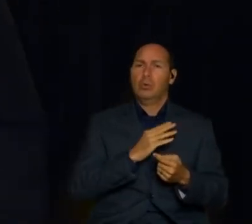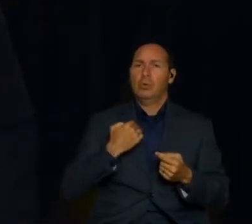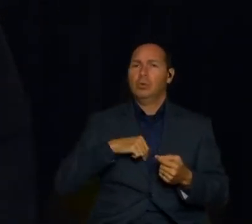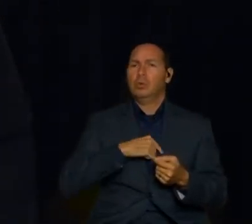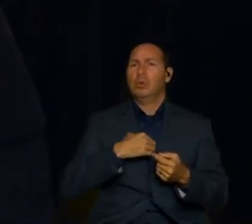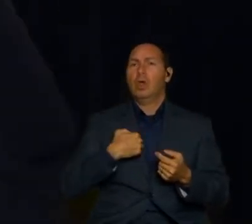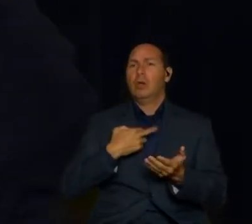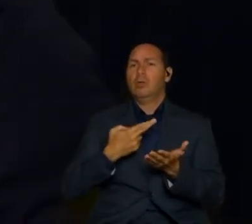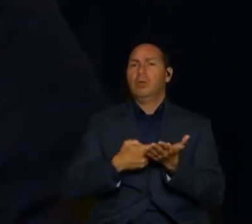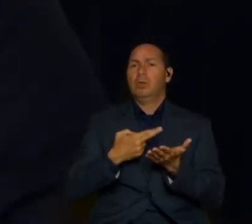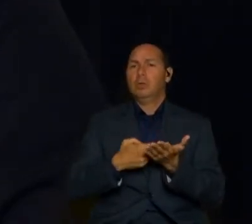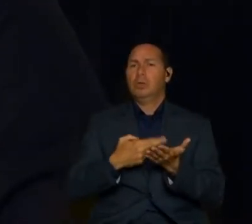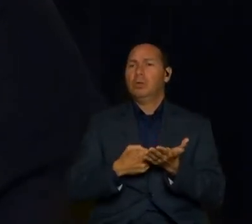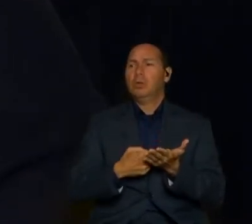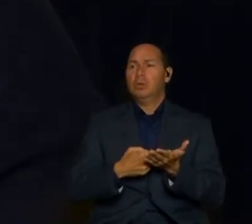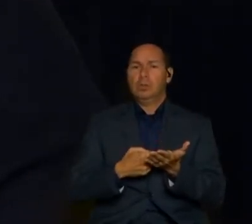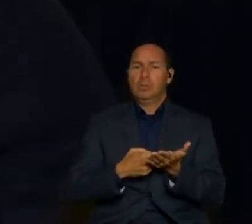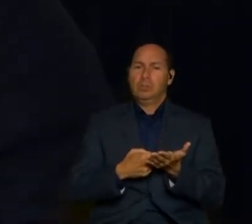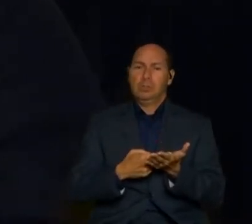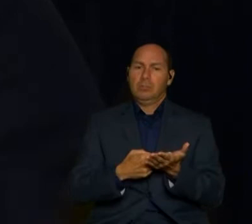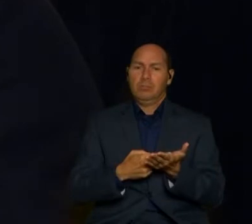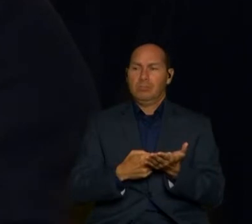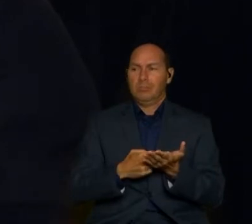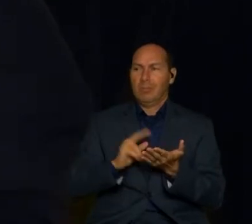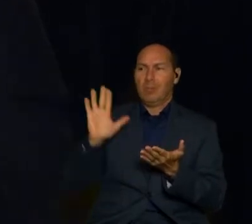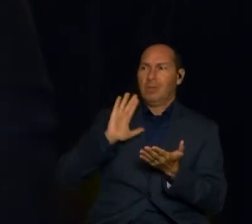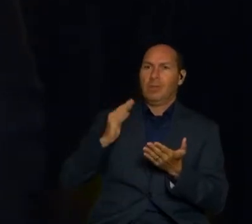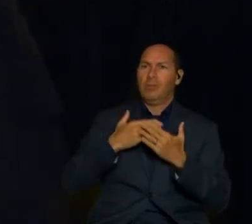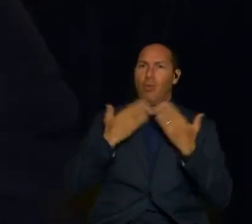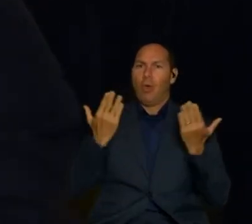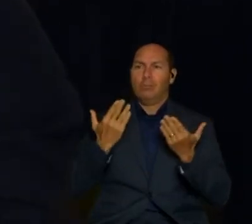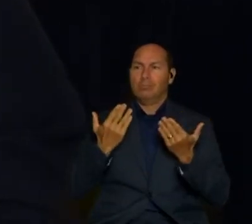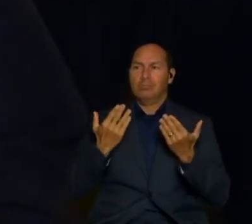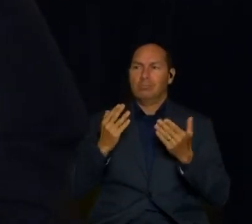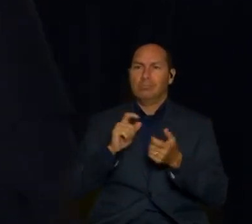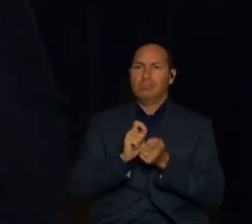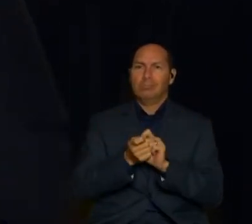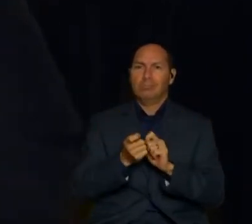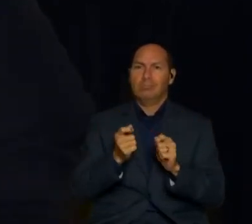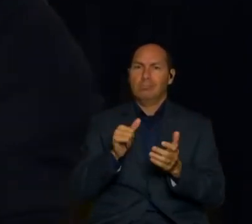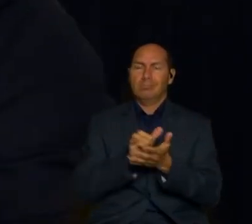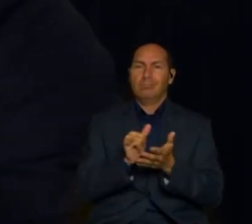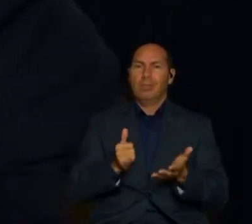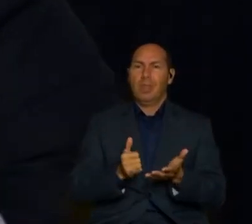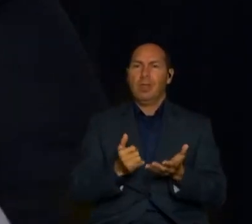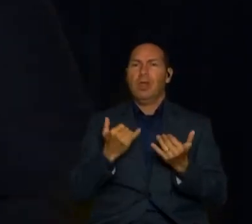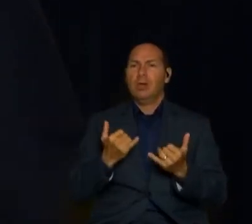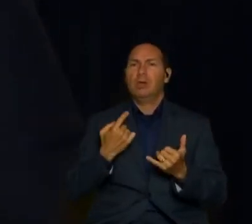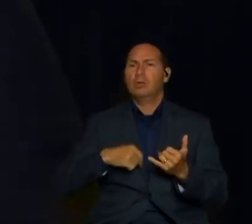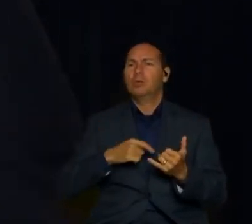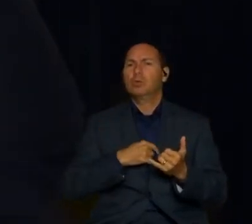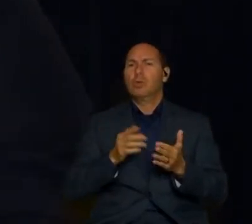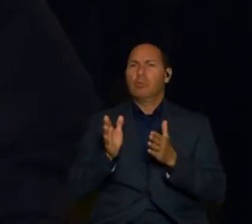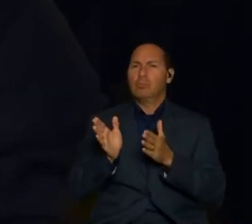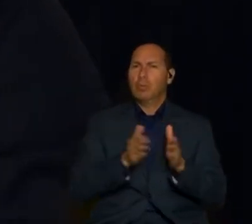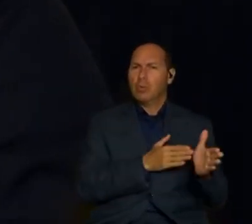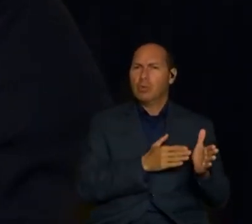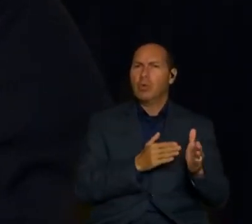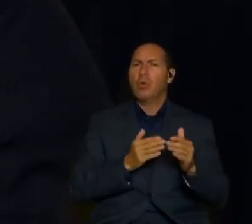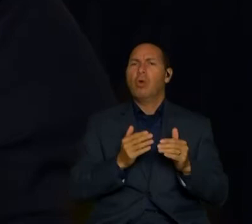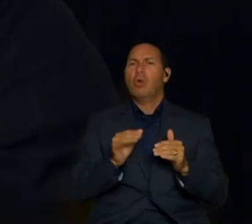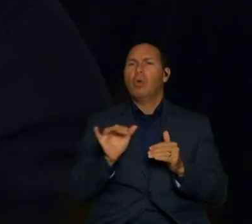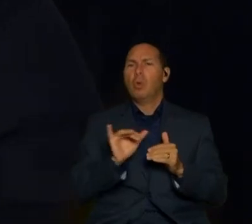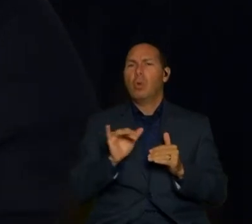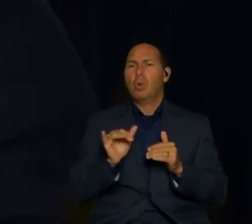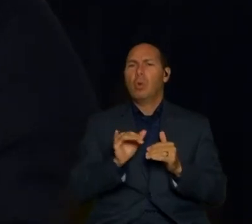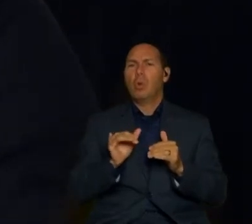we wouldn't be able to do this. So it's not only looking at our structures and how we modernize government, but also